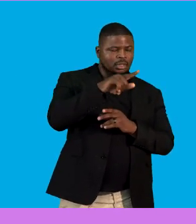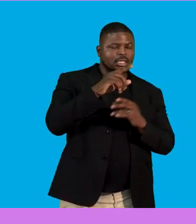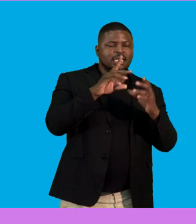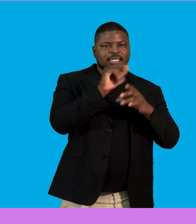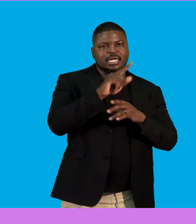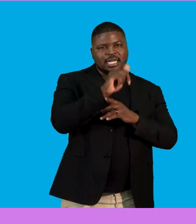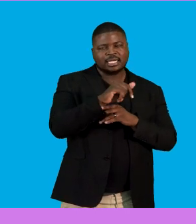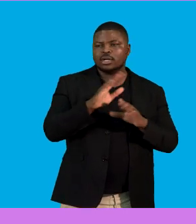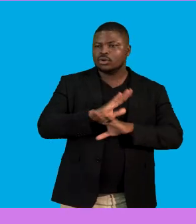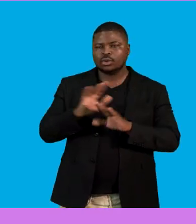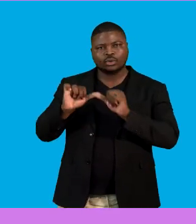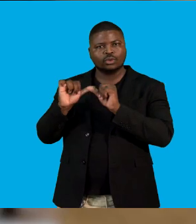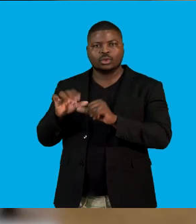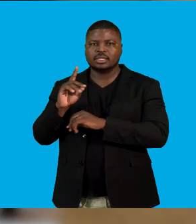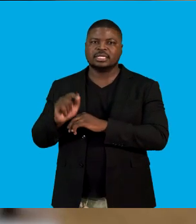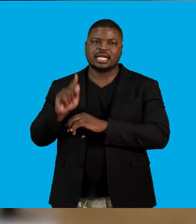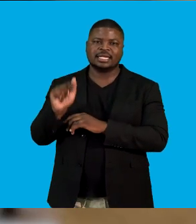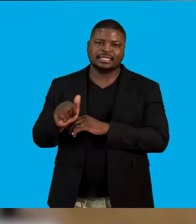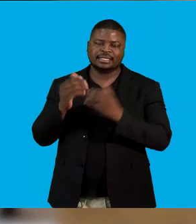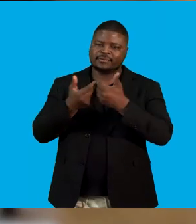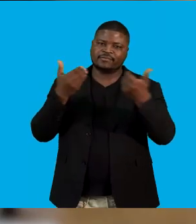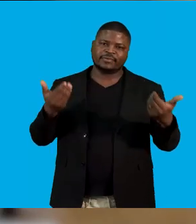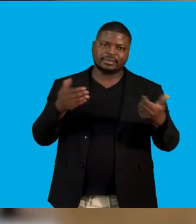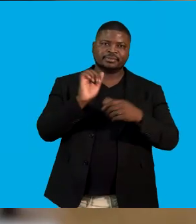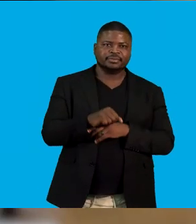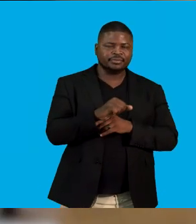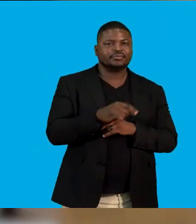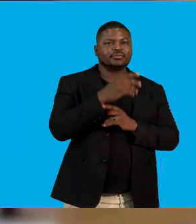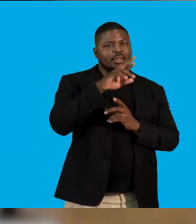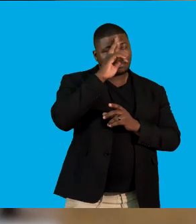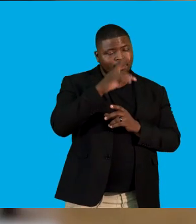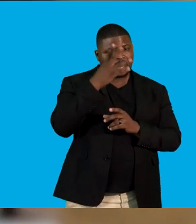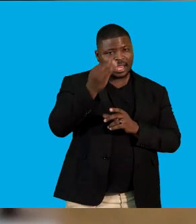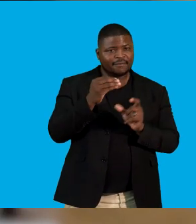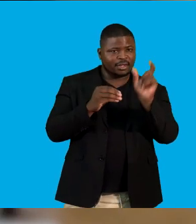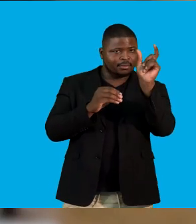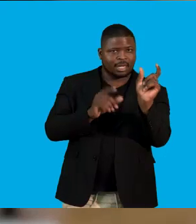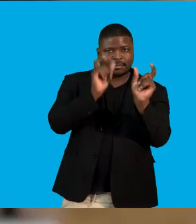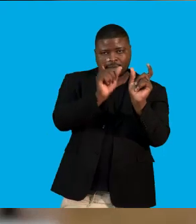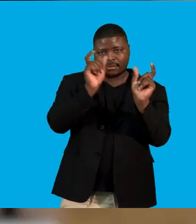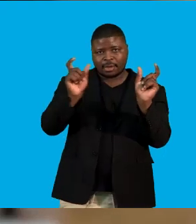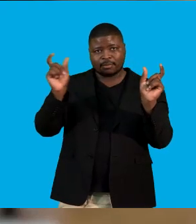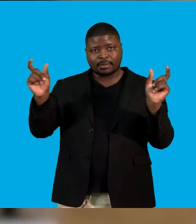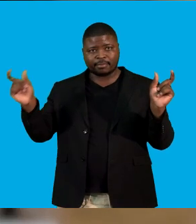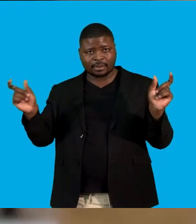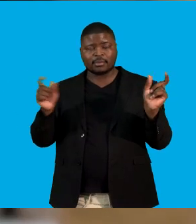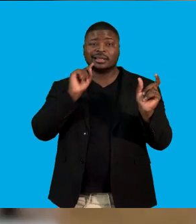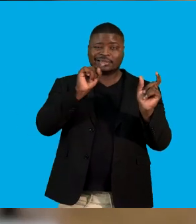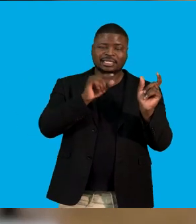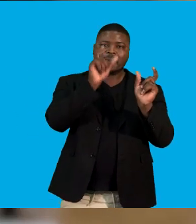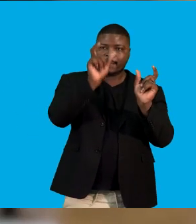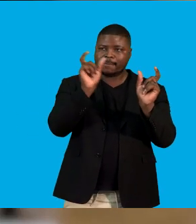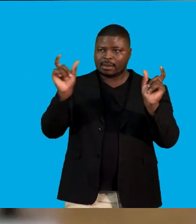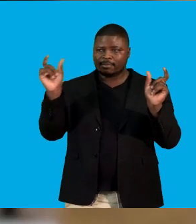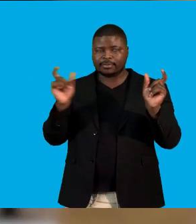So once you draw a graph with spaces in between, that has bars and spaces in between, then you must know that